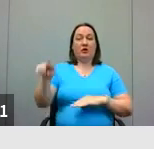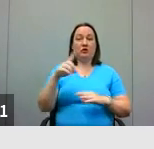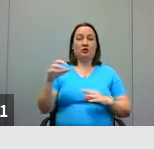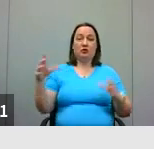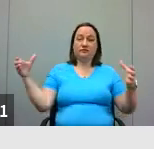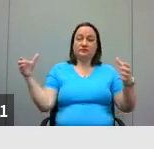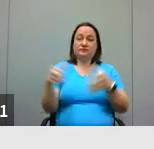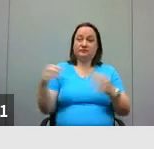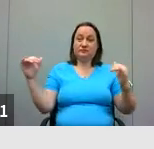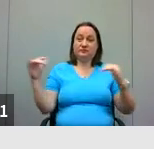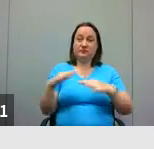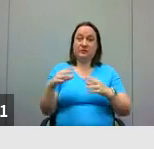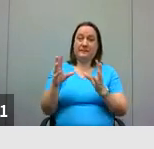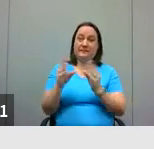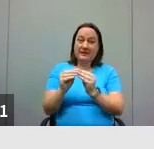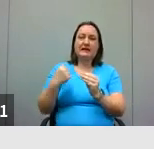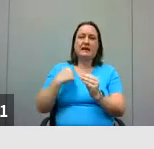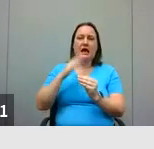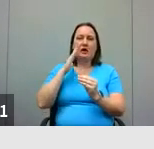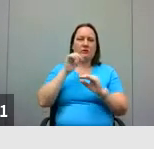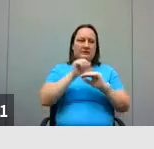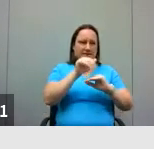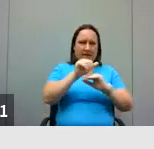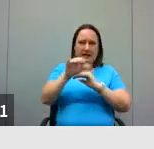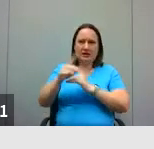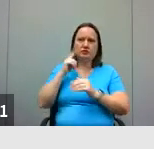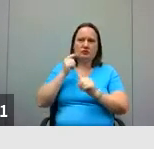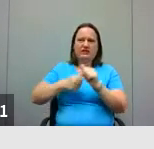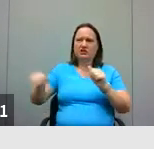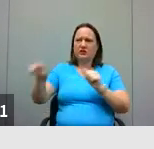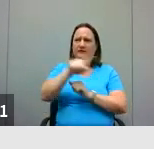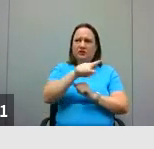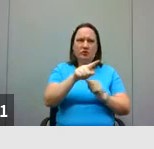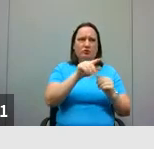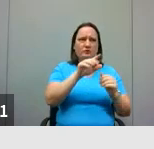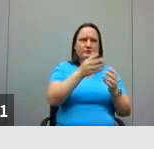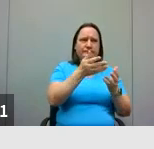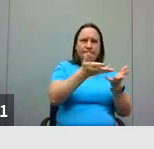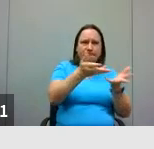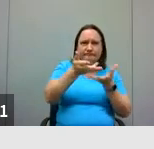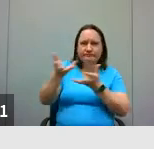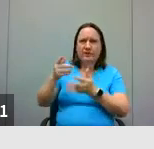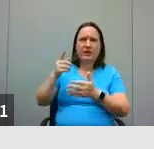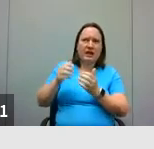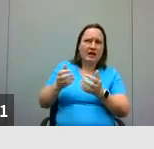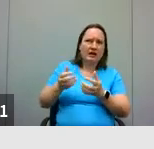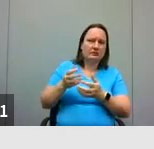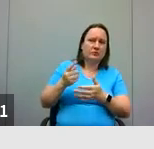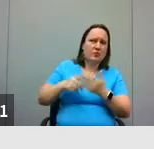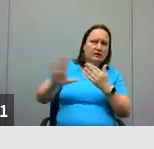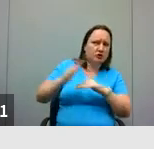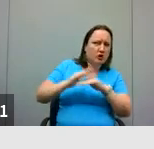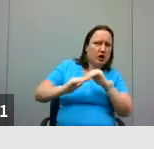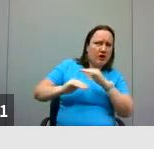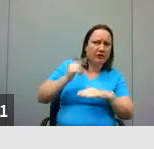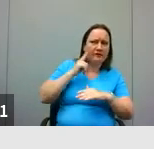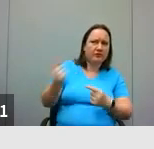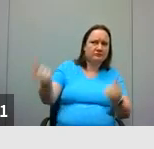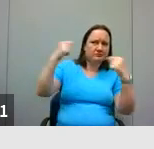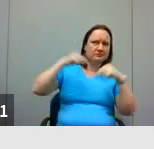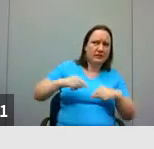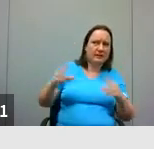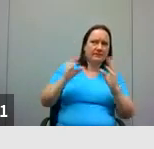person, I would be sending out something to each of you individually, gauging your comfort level about meeting in person,